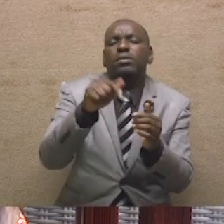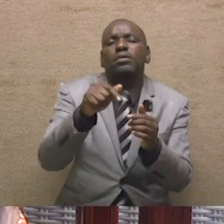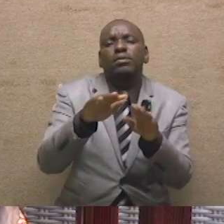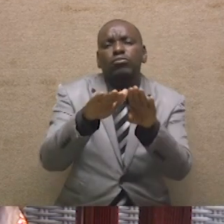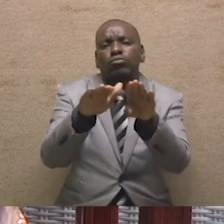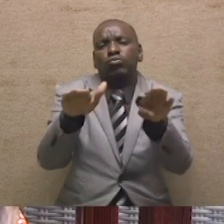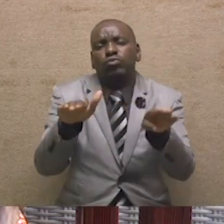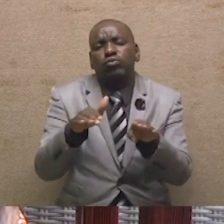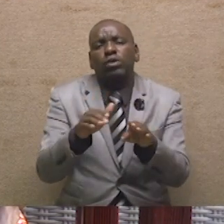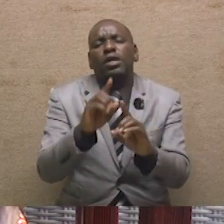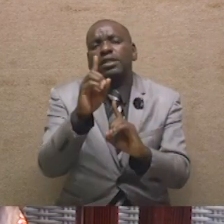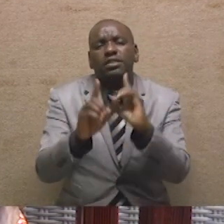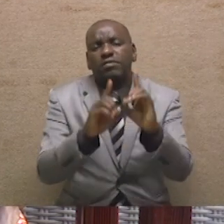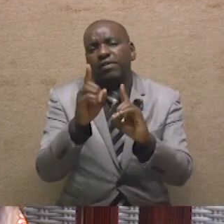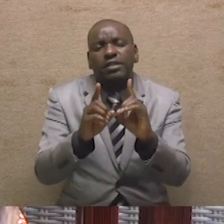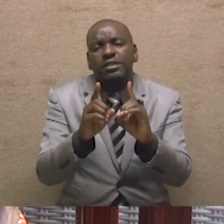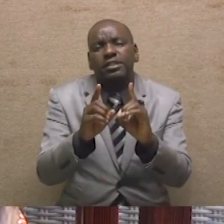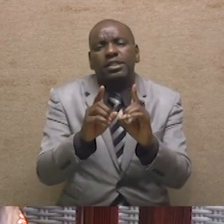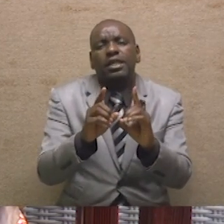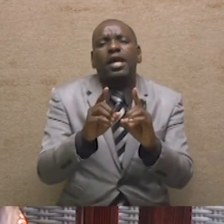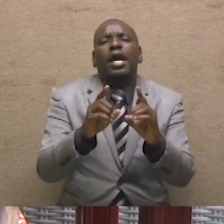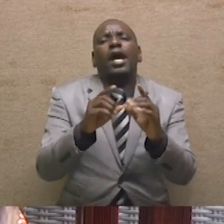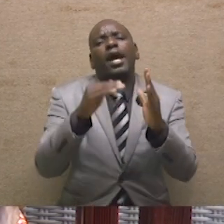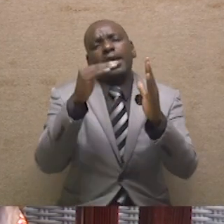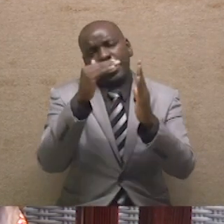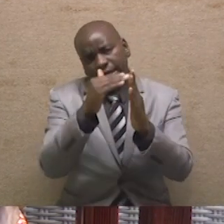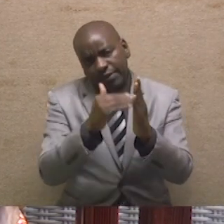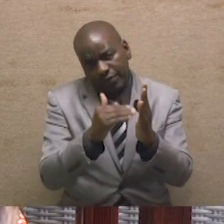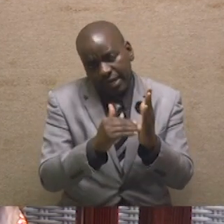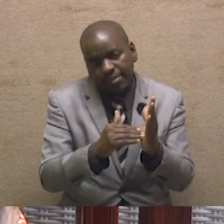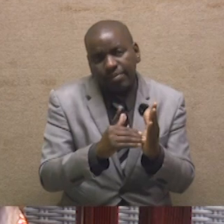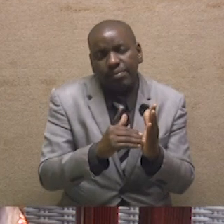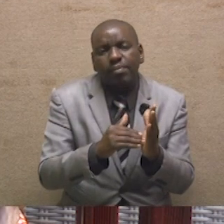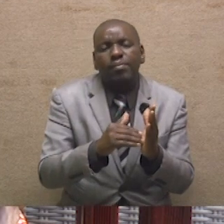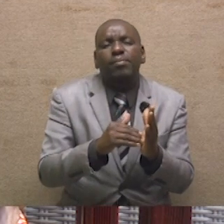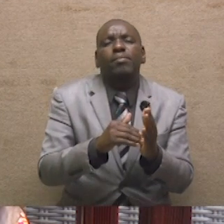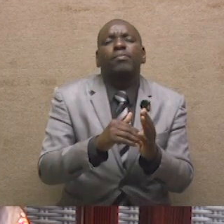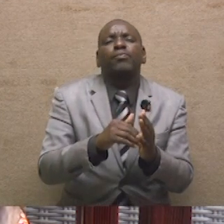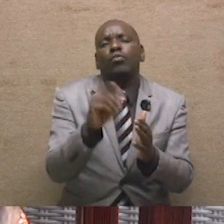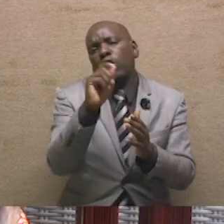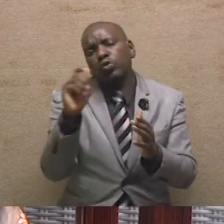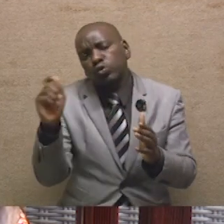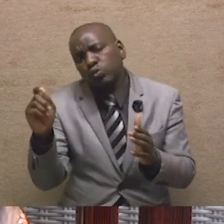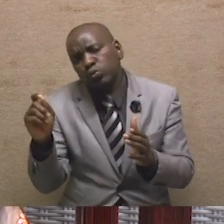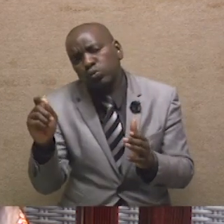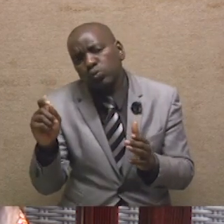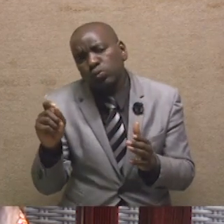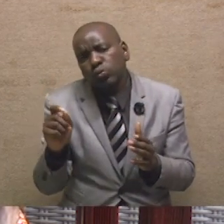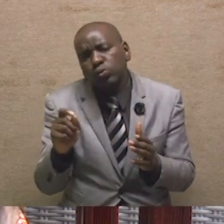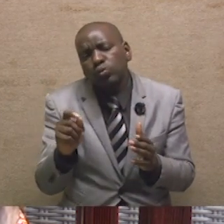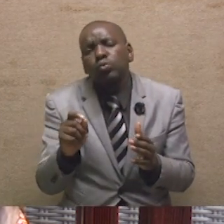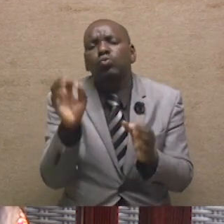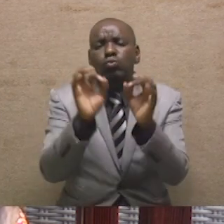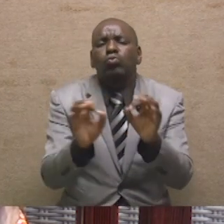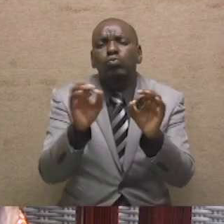and within a defined curriculum. Does it mean that a school can be a school